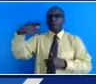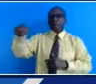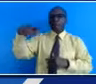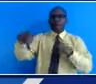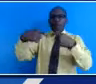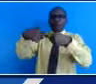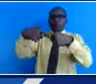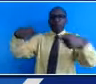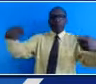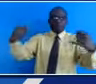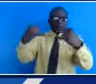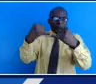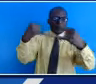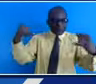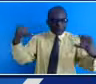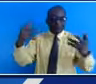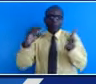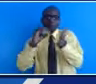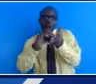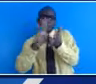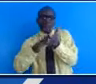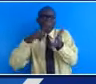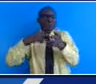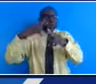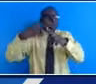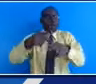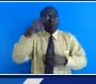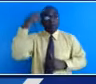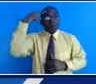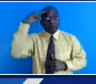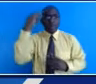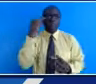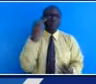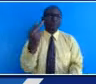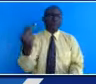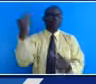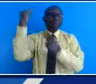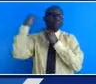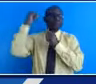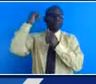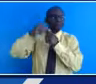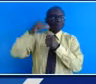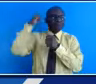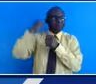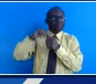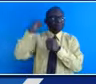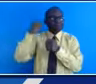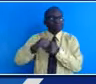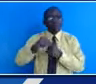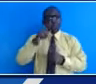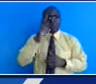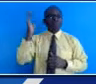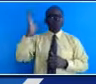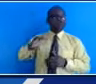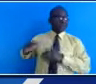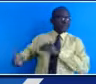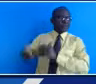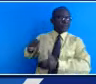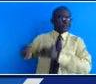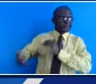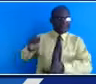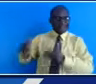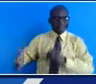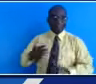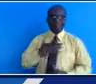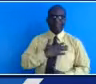tie it around one of the trees there. You can contemplate prayer if you like. And consider the human toll of this,